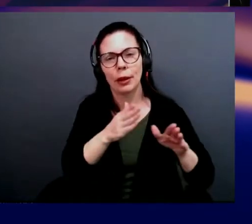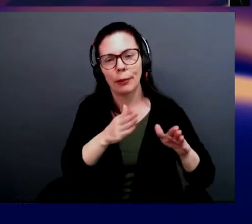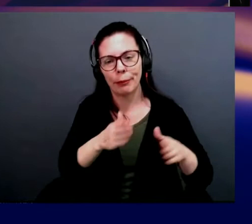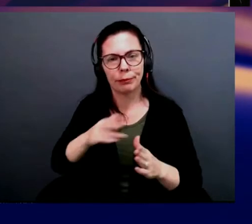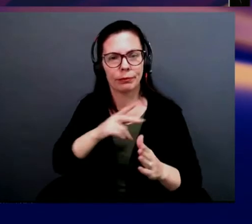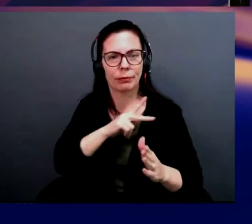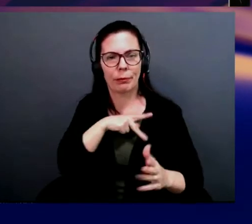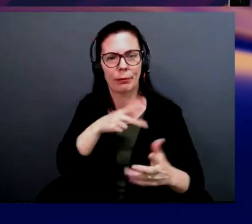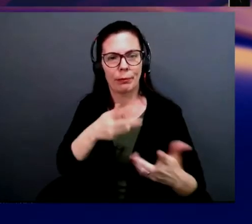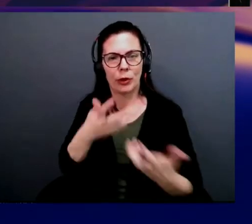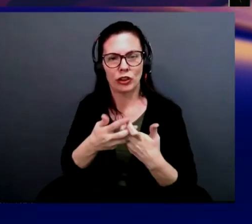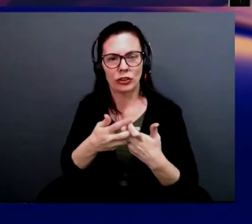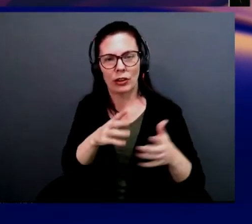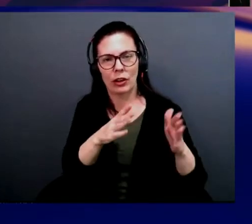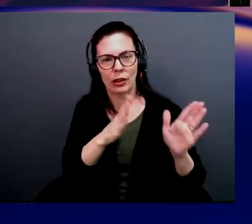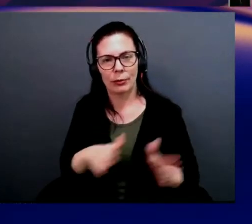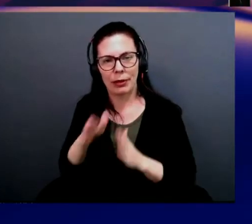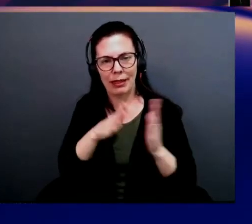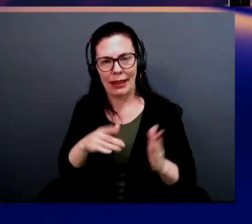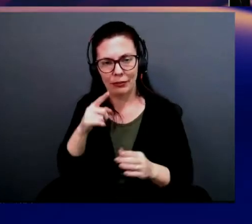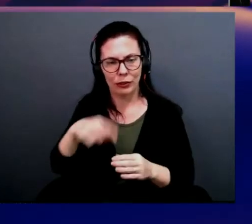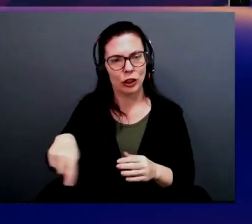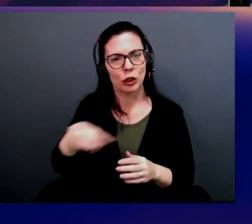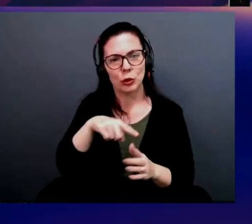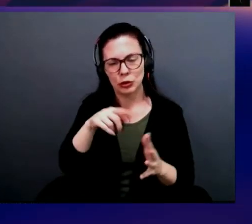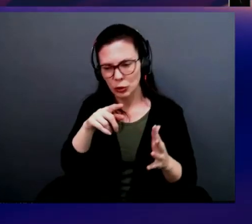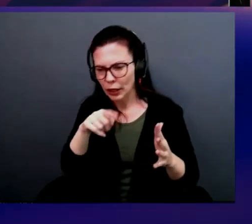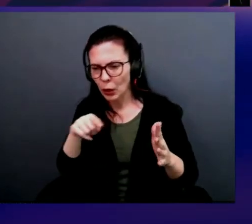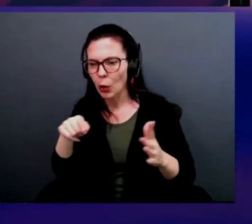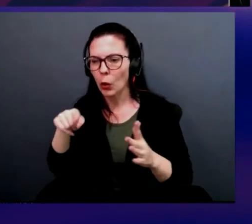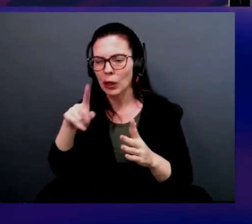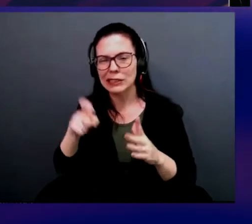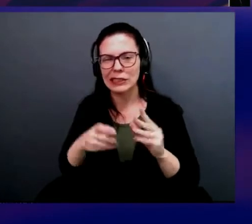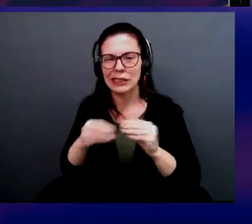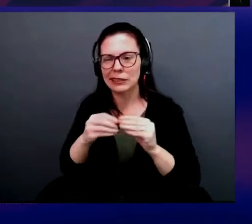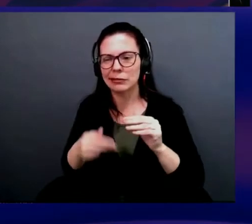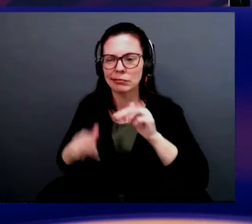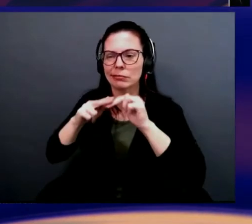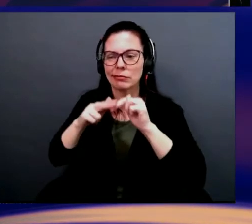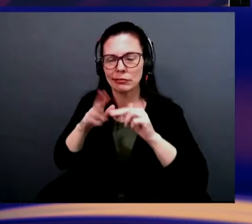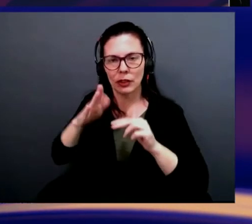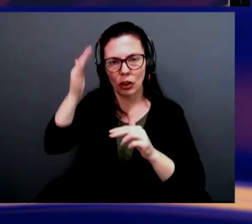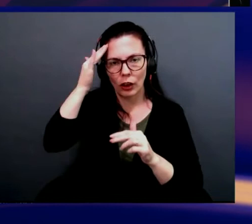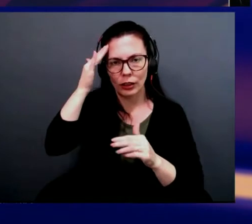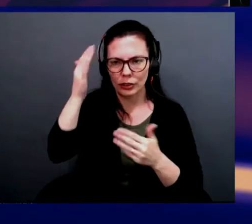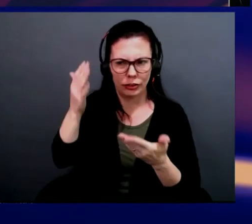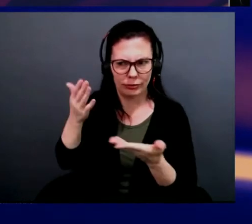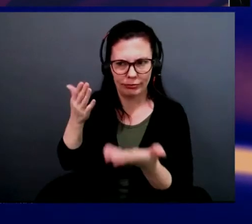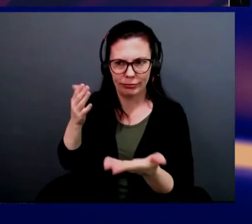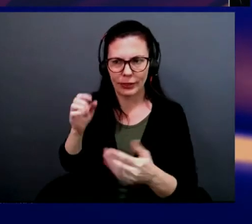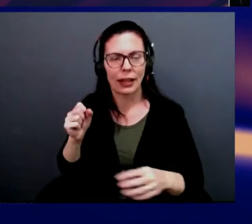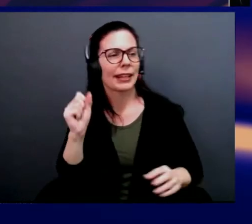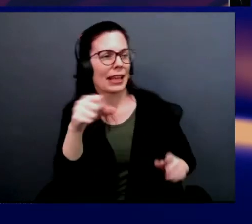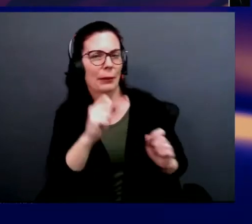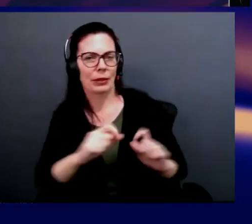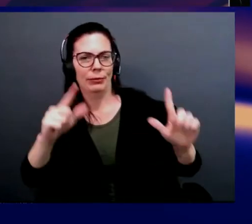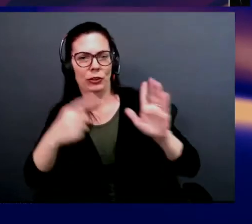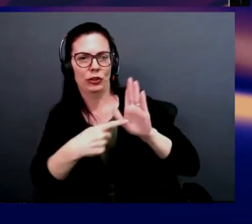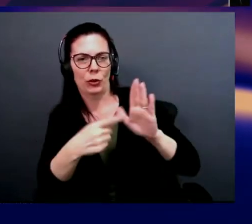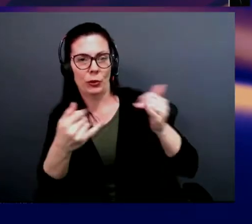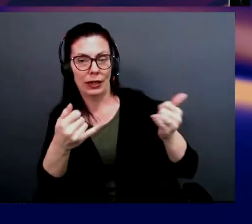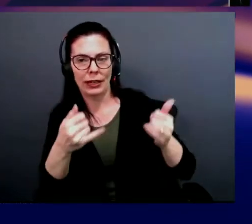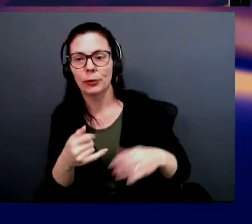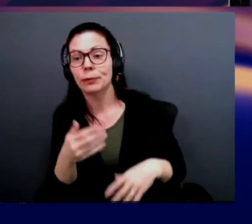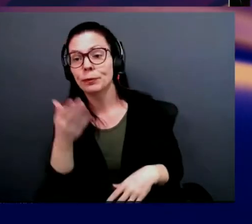to go back and brush up on those areas that you need a little bit more knowledge on. Okay. So let me pull that up right now. Yeah. In